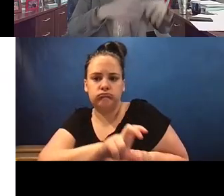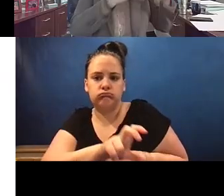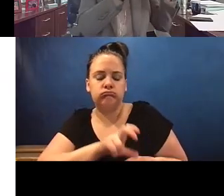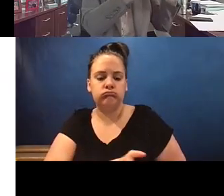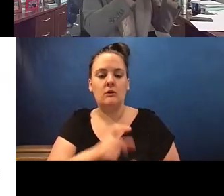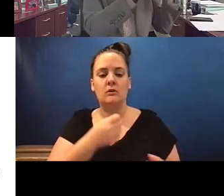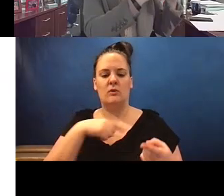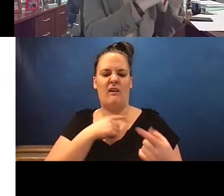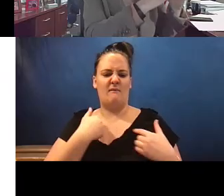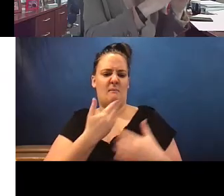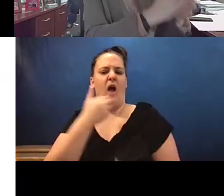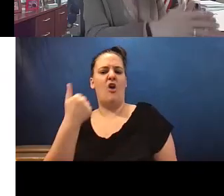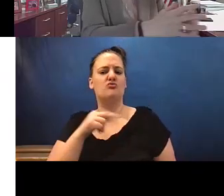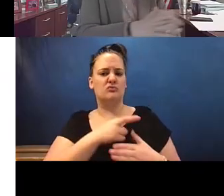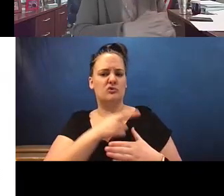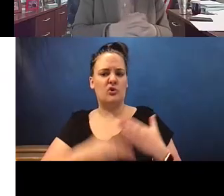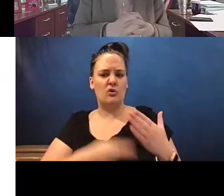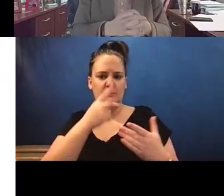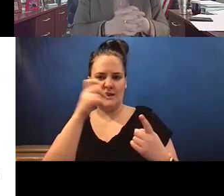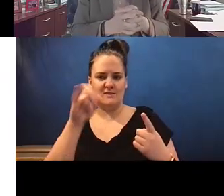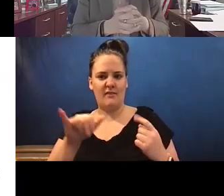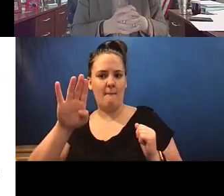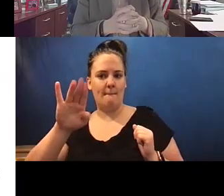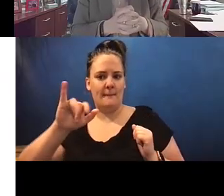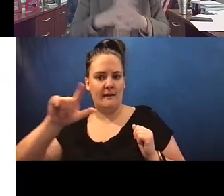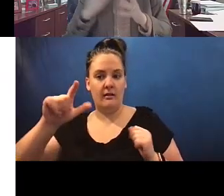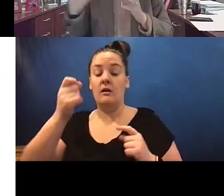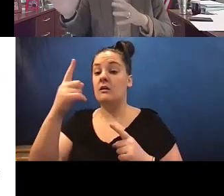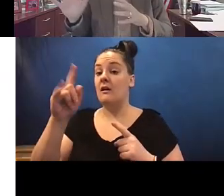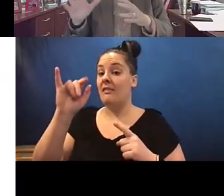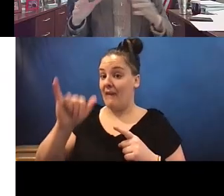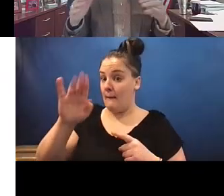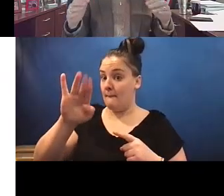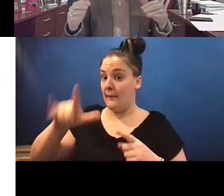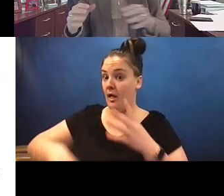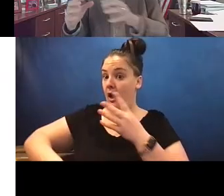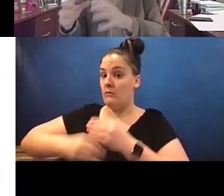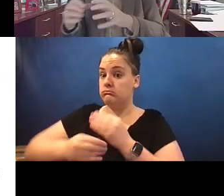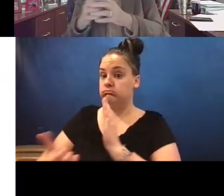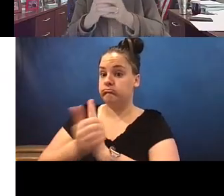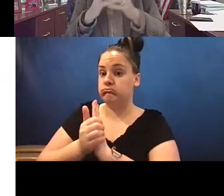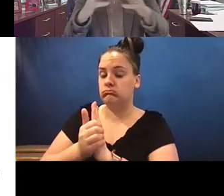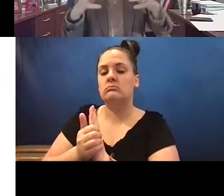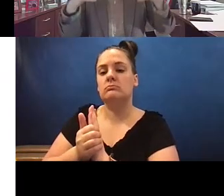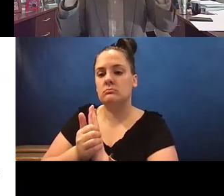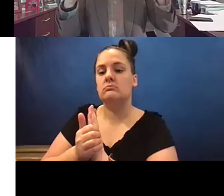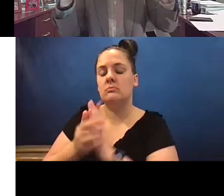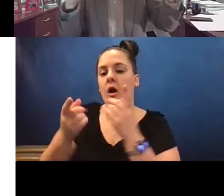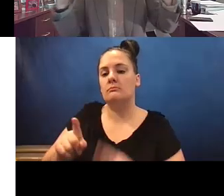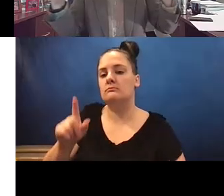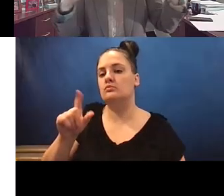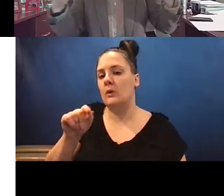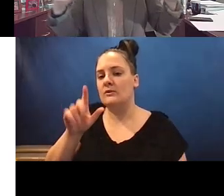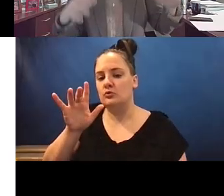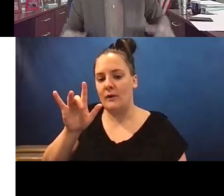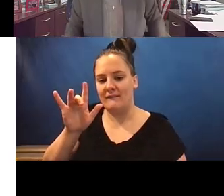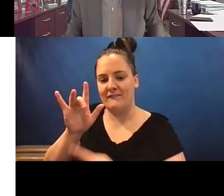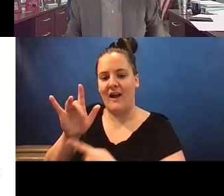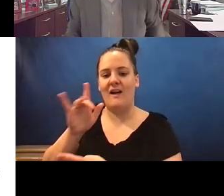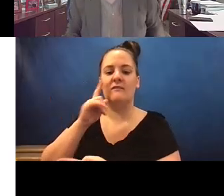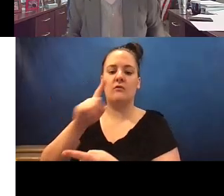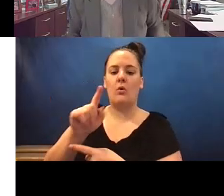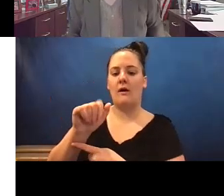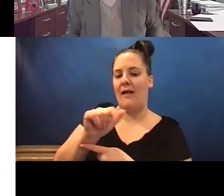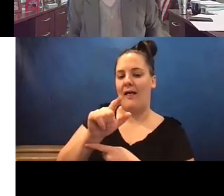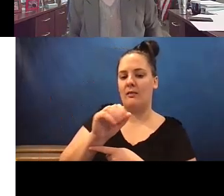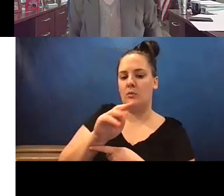great bill, and that bill was expanded in 2025 to add the Alamosa region, so it's not just an independent hospital, but rural hospitals that might already